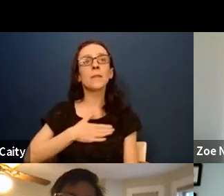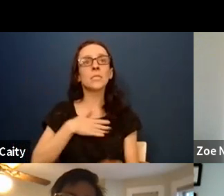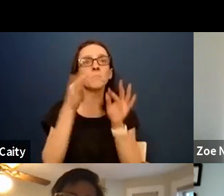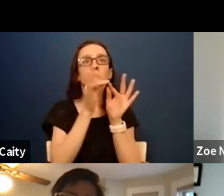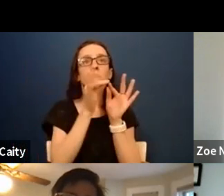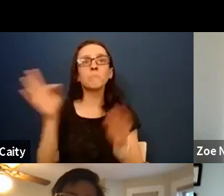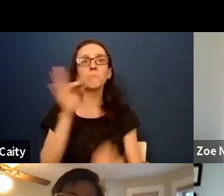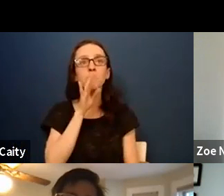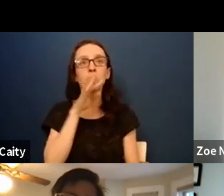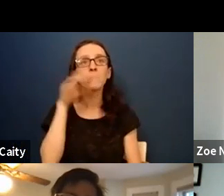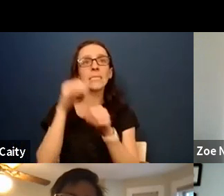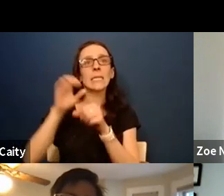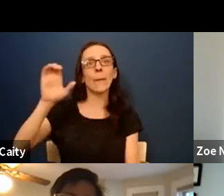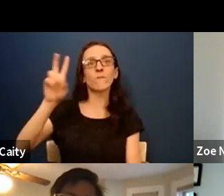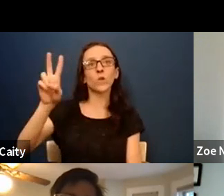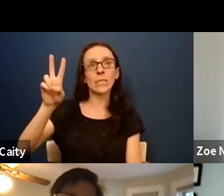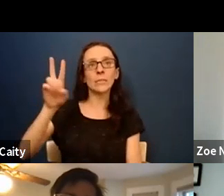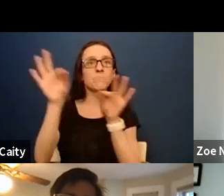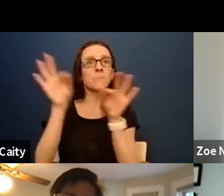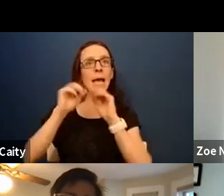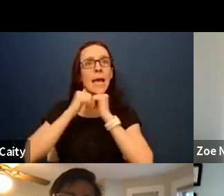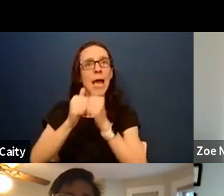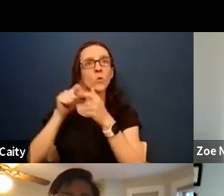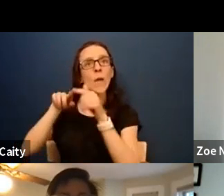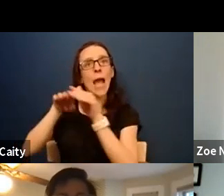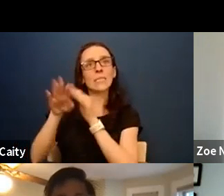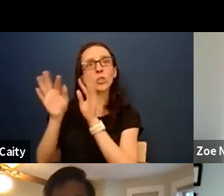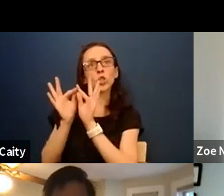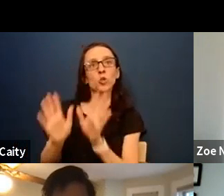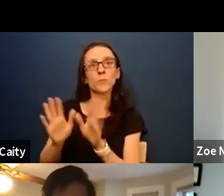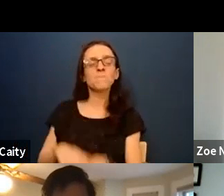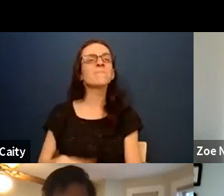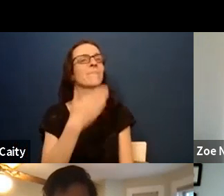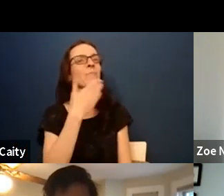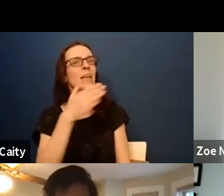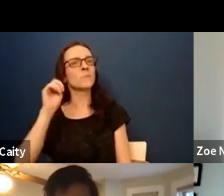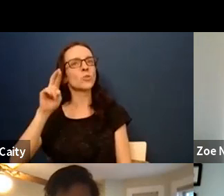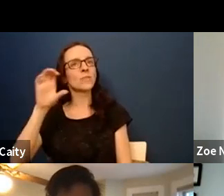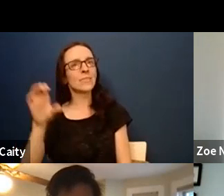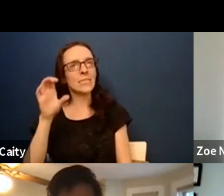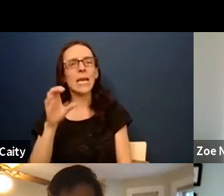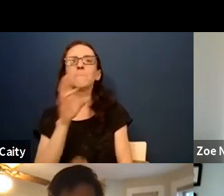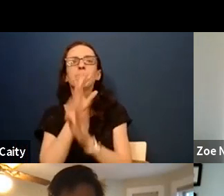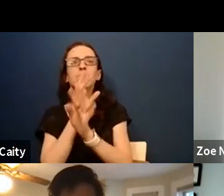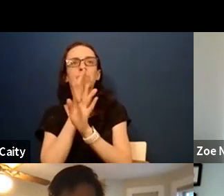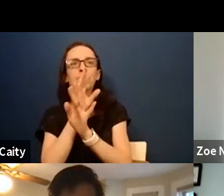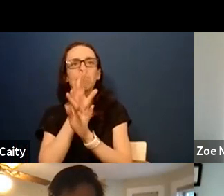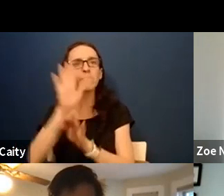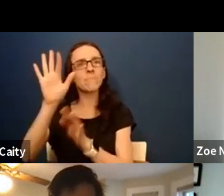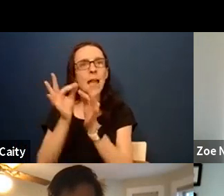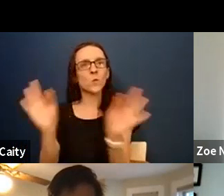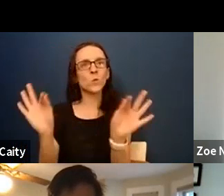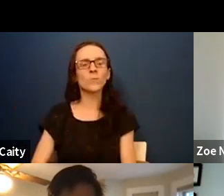in Cape Verdean? Good evening, everyone. Thank you, Mr. Contempasis. Alô, boa tarde. Meu nome é Josiane, sou da